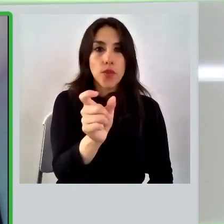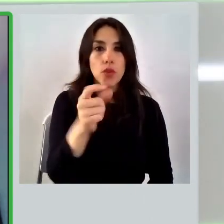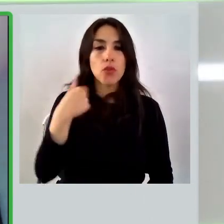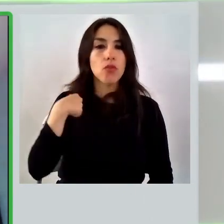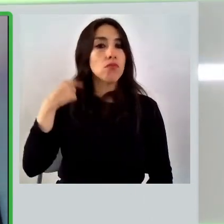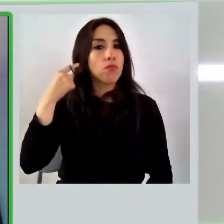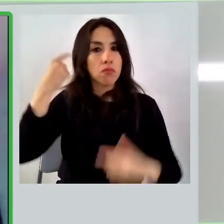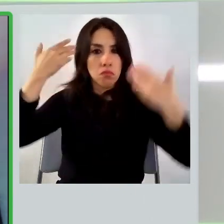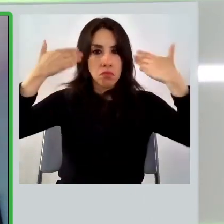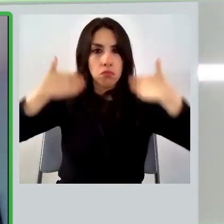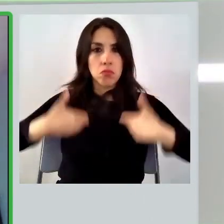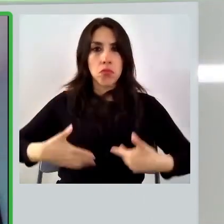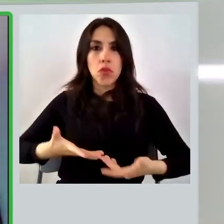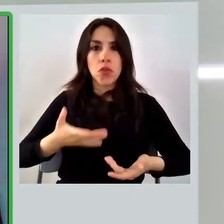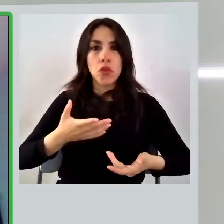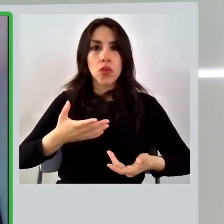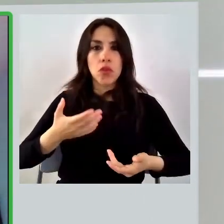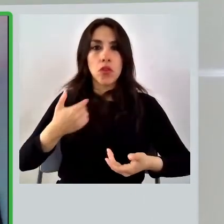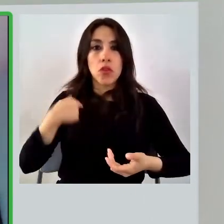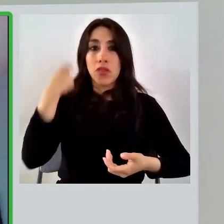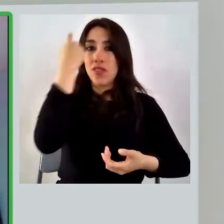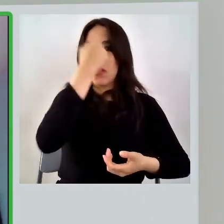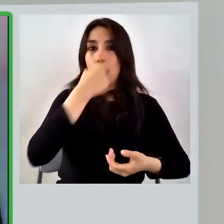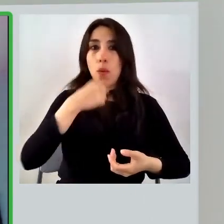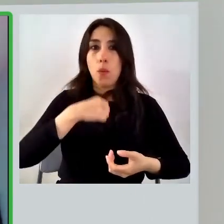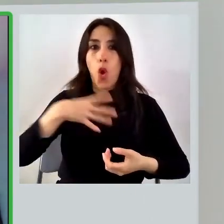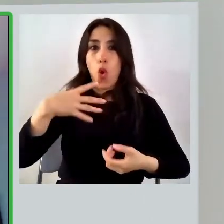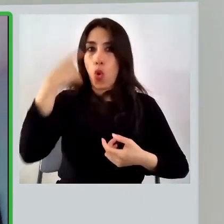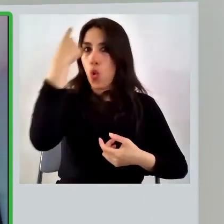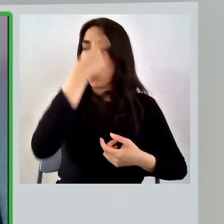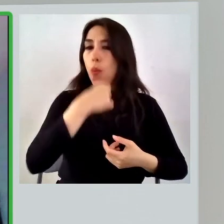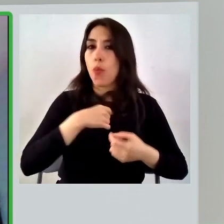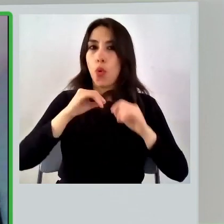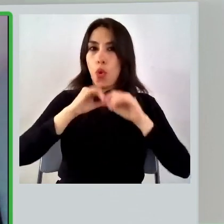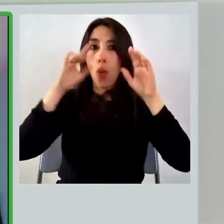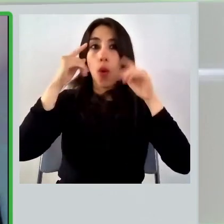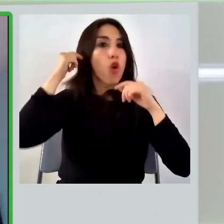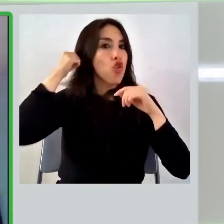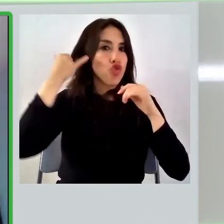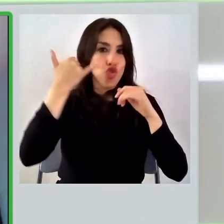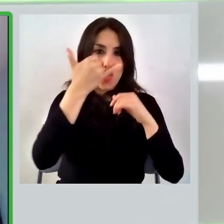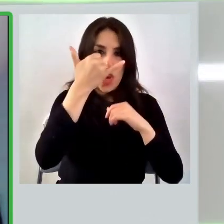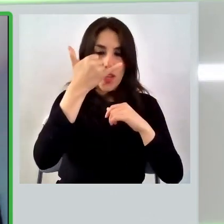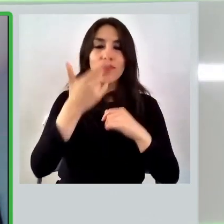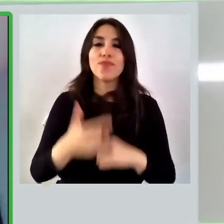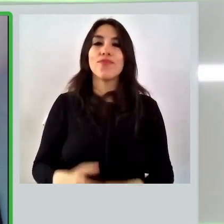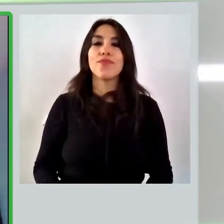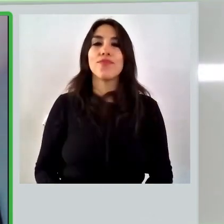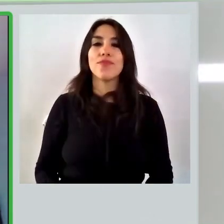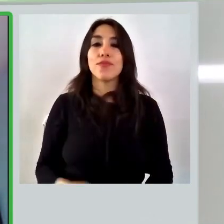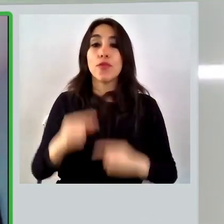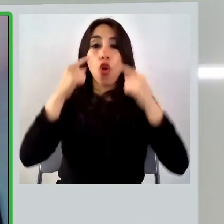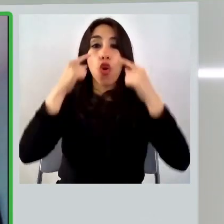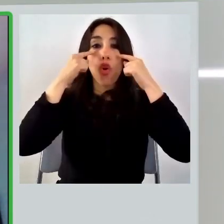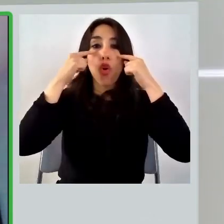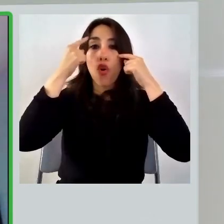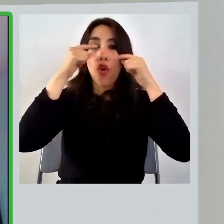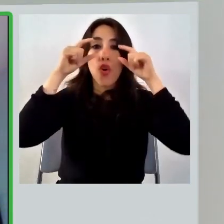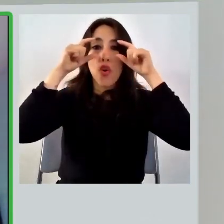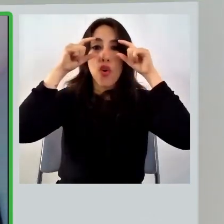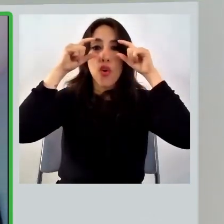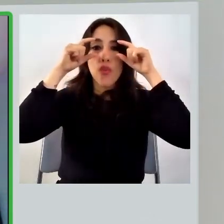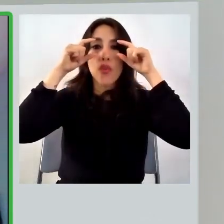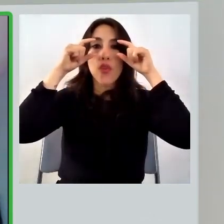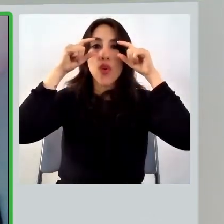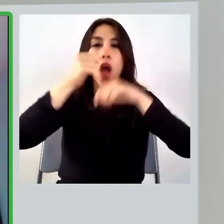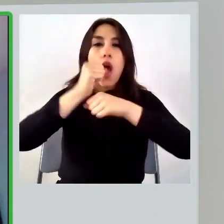my pronouns are she, her, and hers. So as mentioned, I am a managing director at